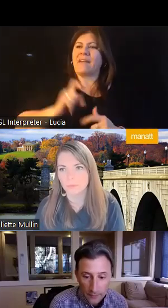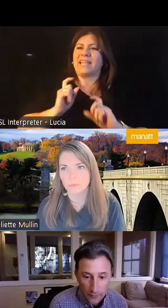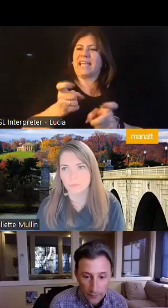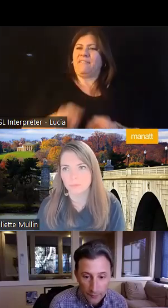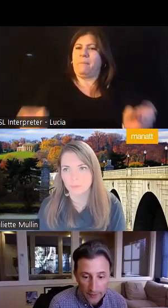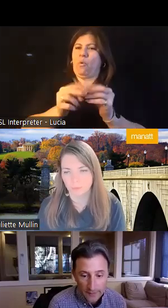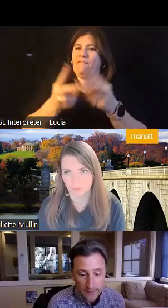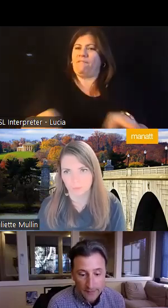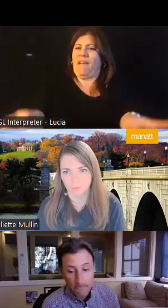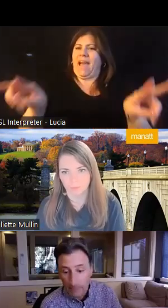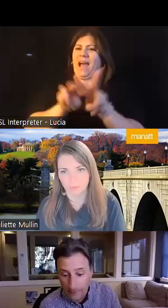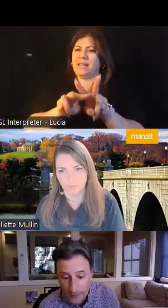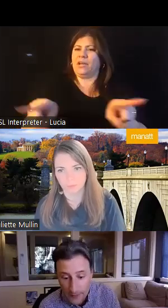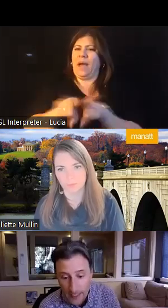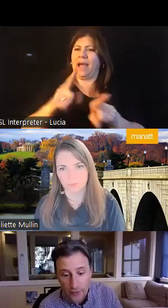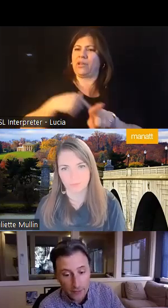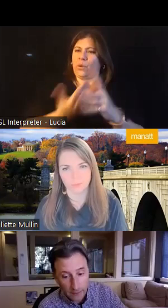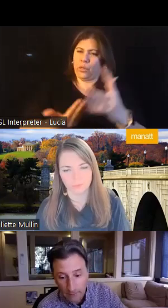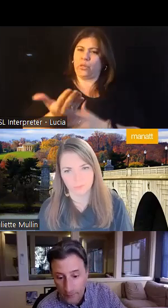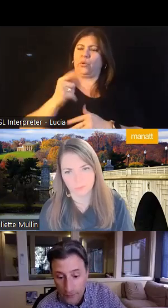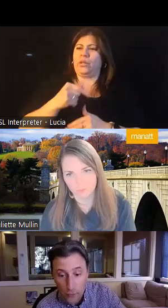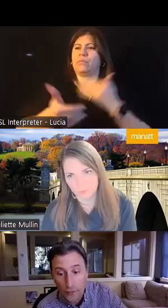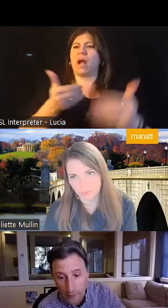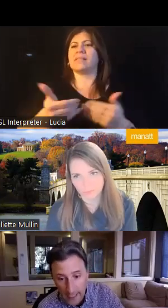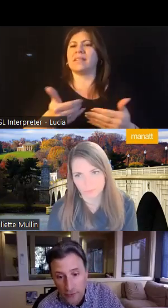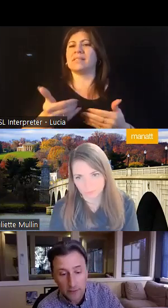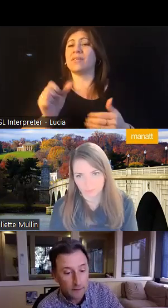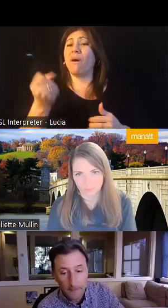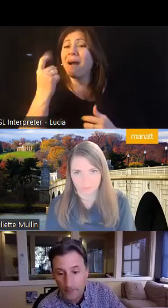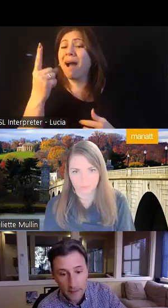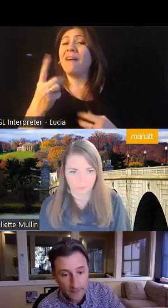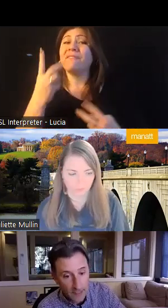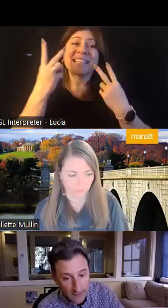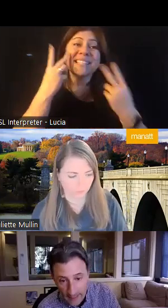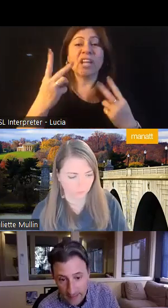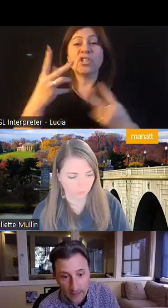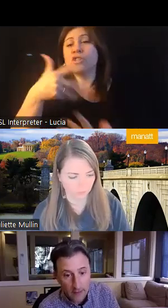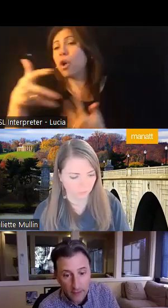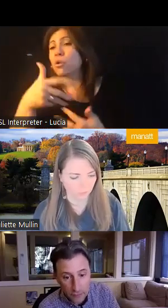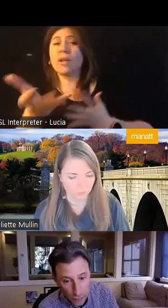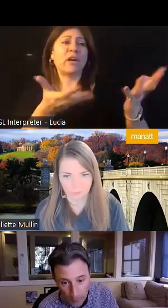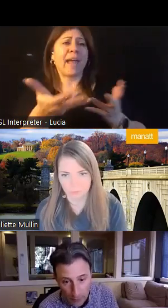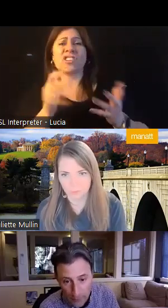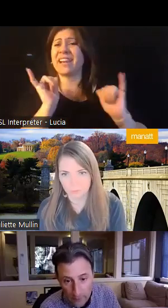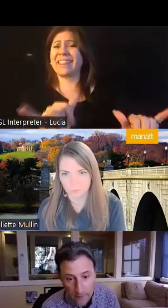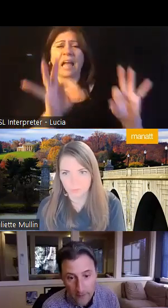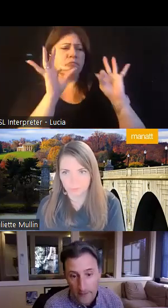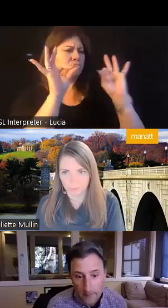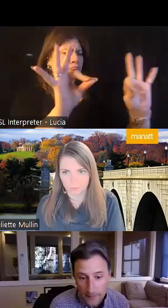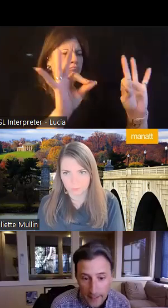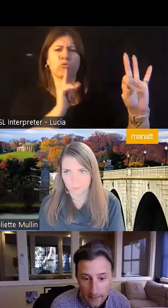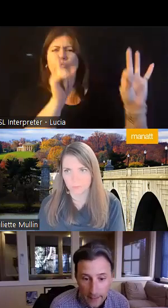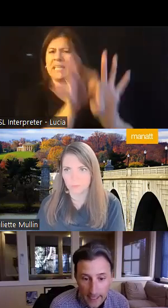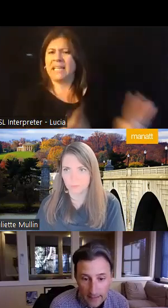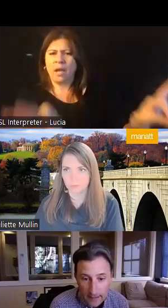as we go through this process. The visitation, the social interaction, is fantastic and super critical,